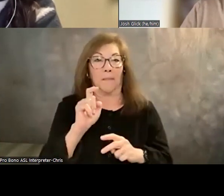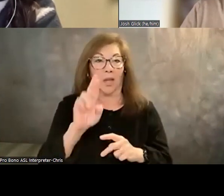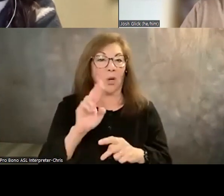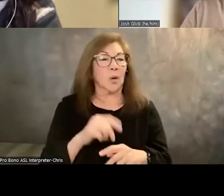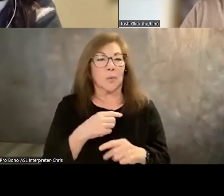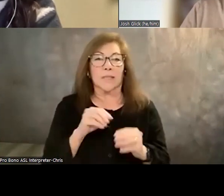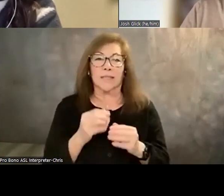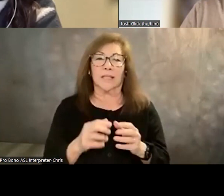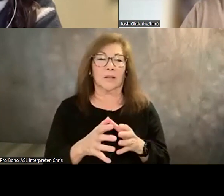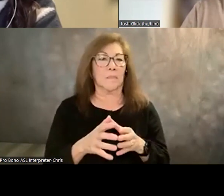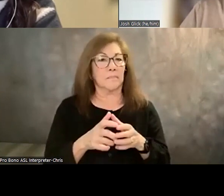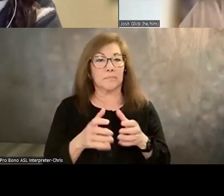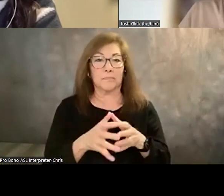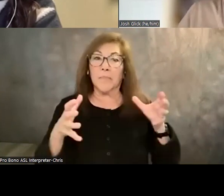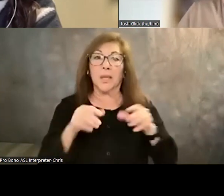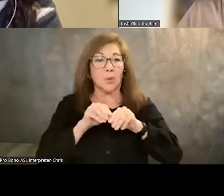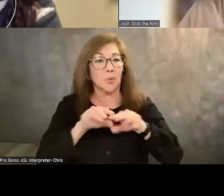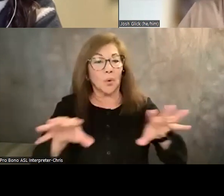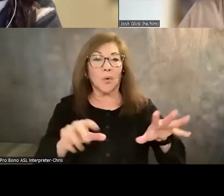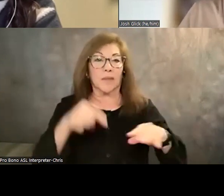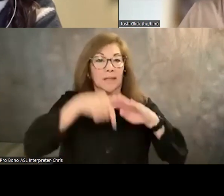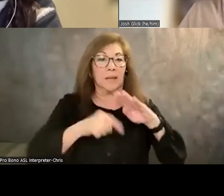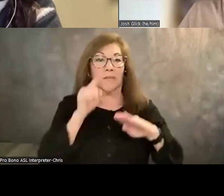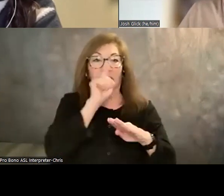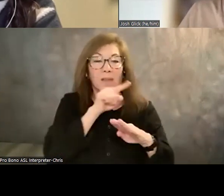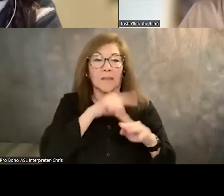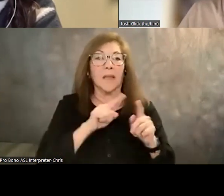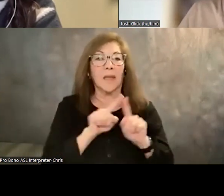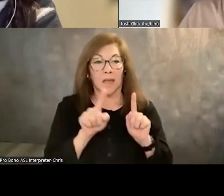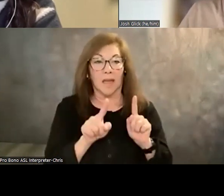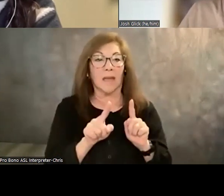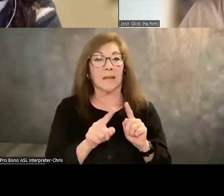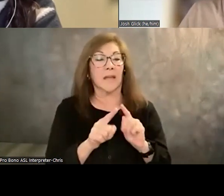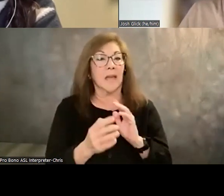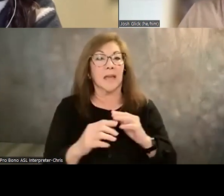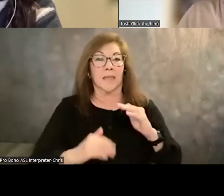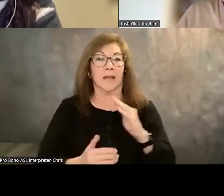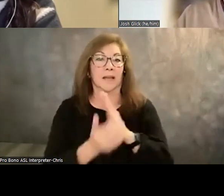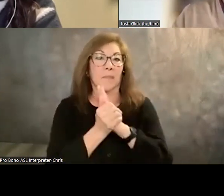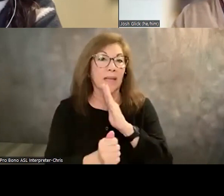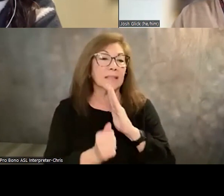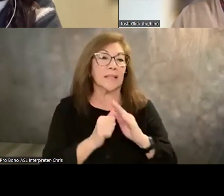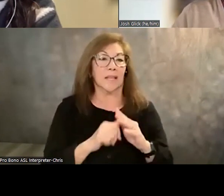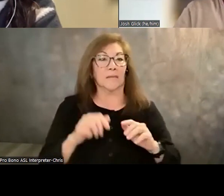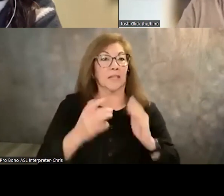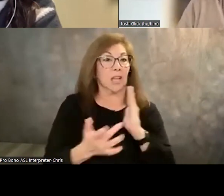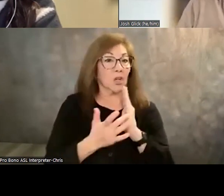of the number of deepfakes, but also the exponential growth in the capacity of the technology. And, you know, I find it